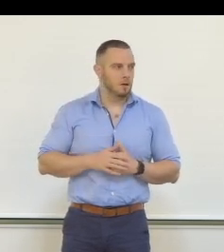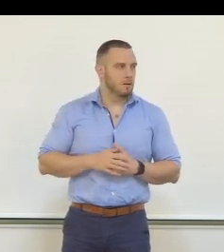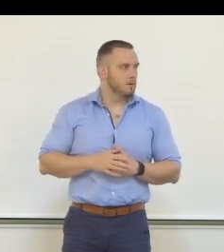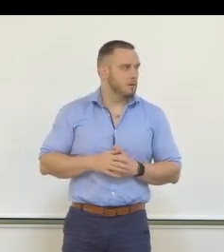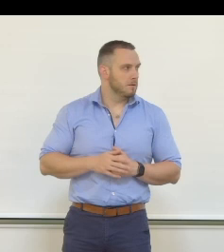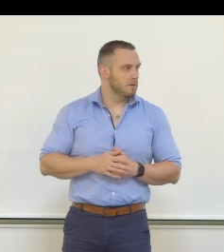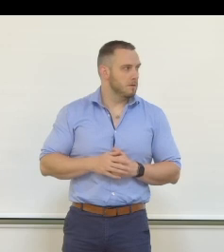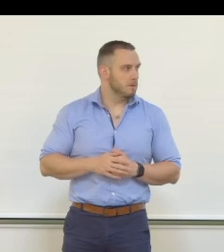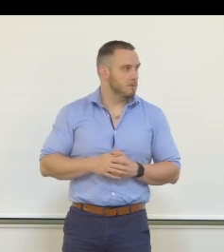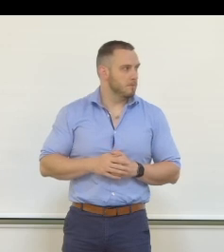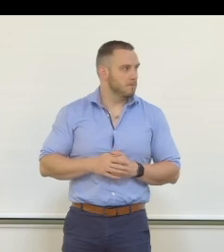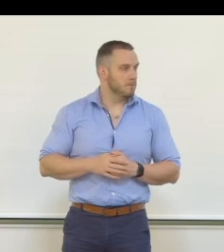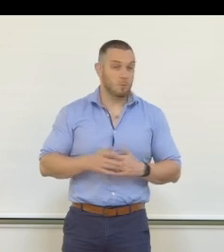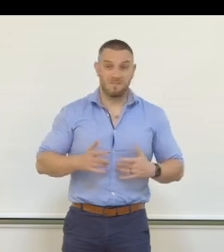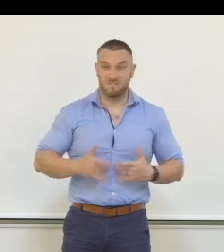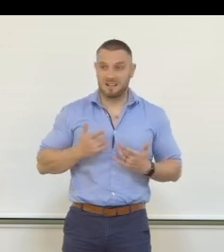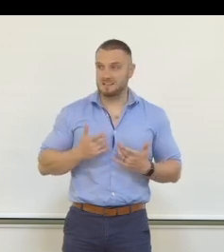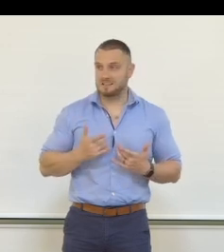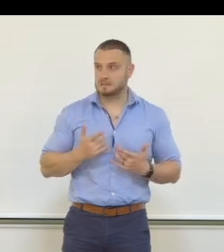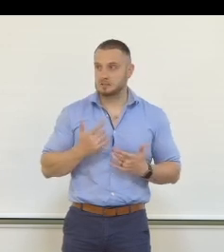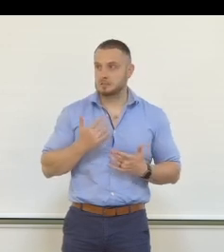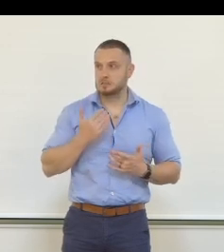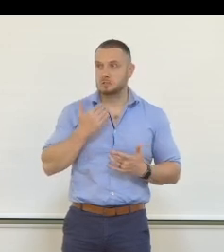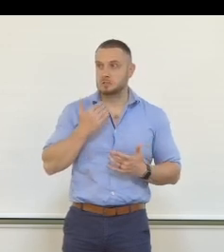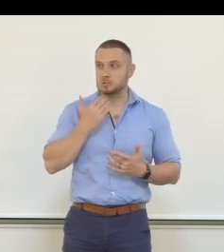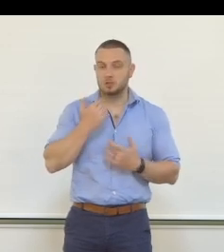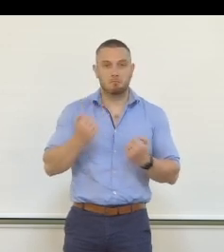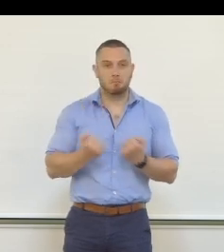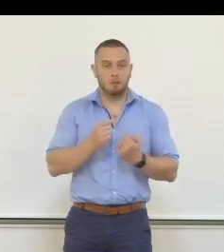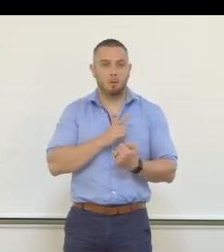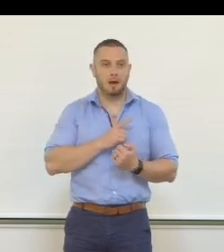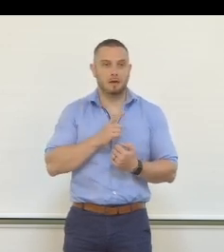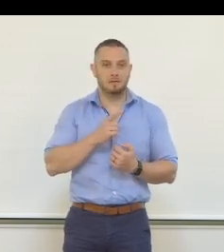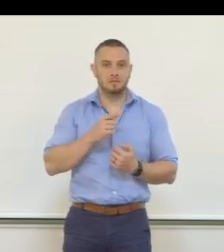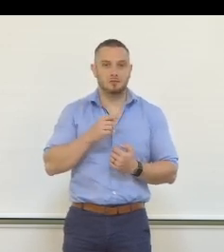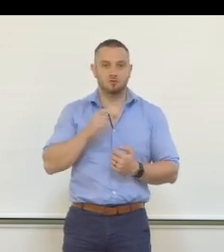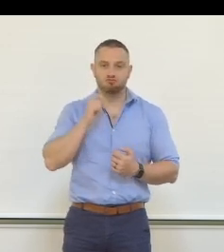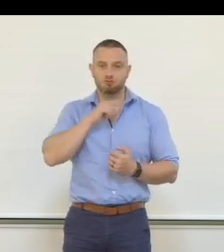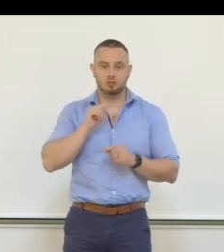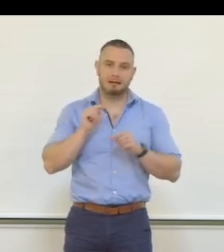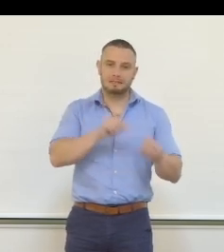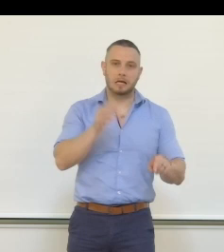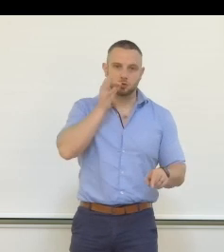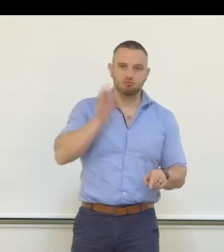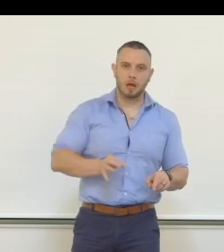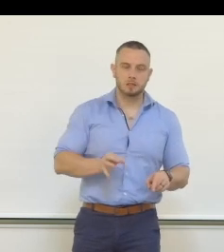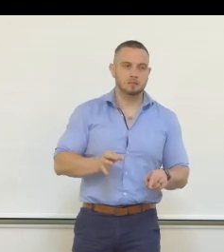we had the feeling that we were running out of power because when Russia attacked Ukraine and wouldn't